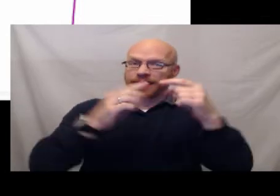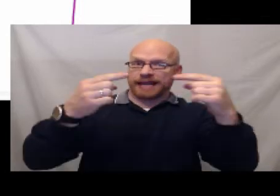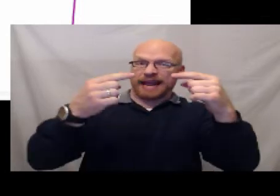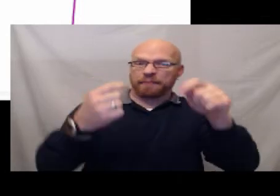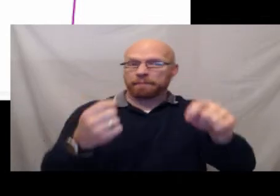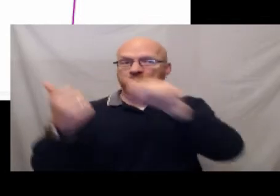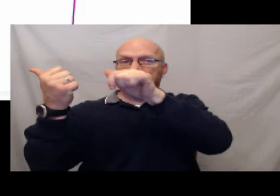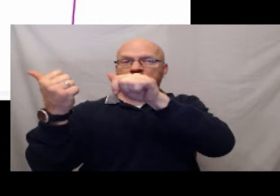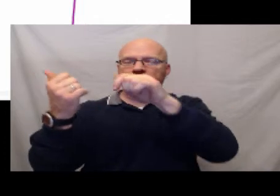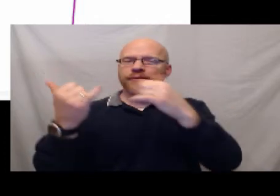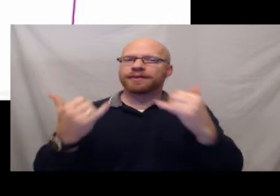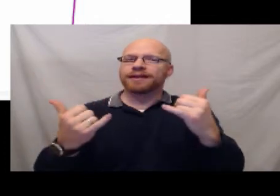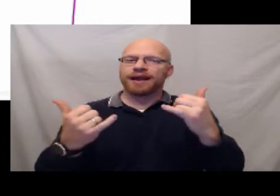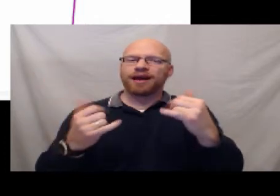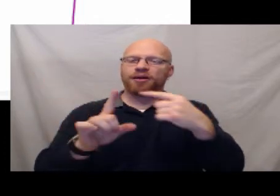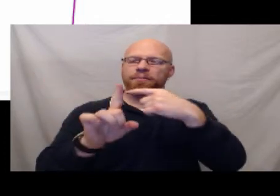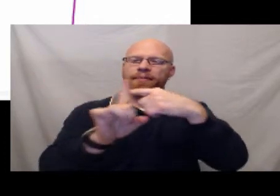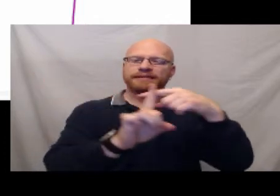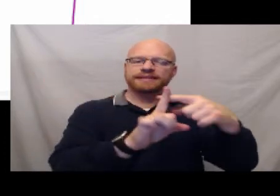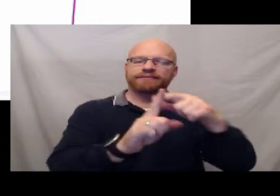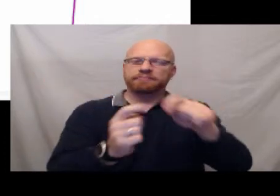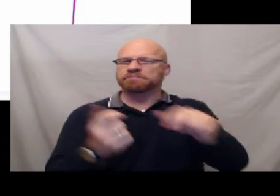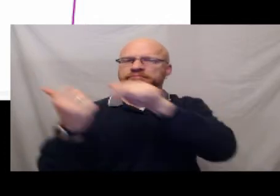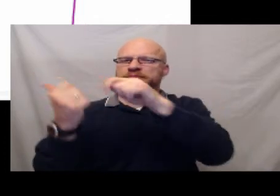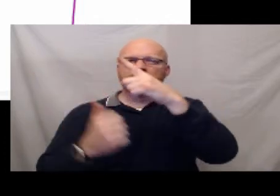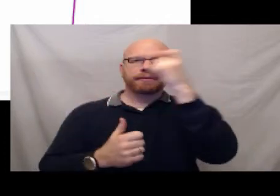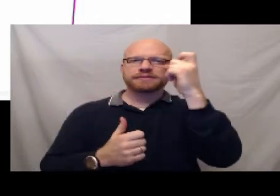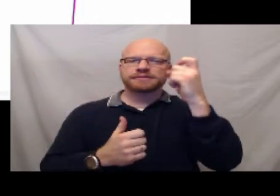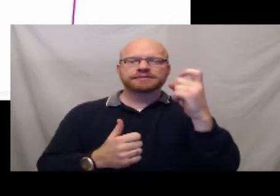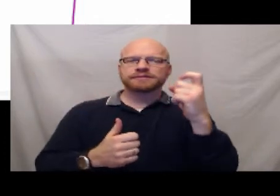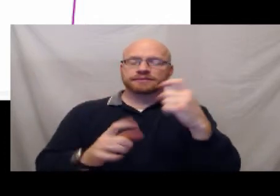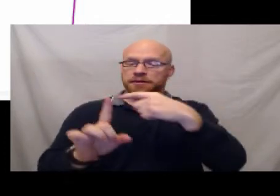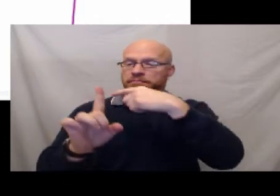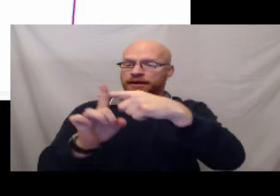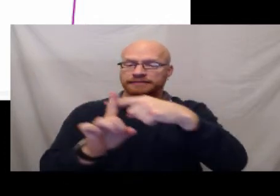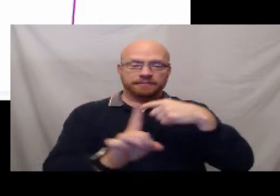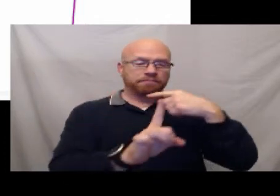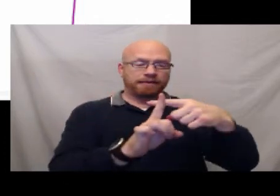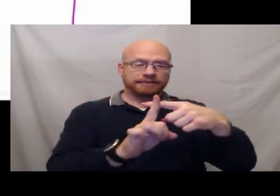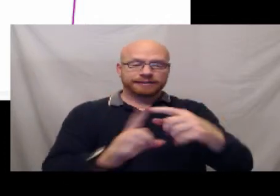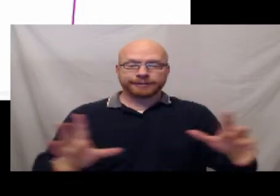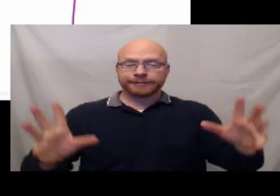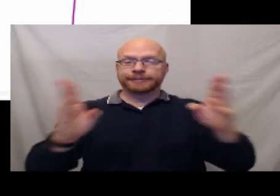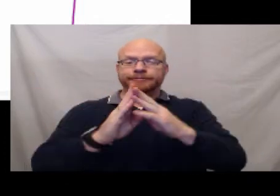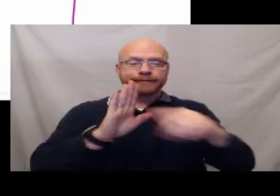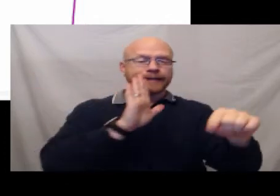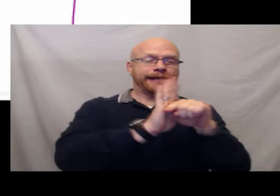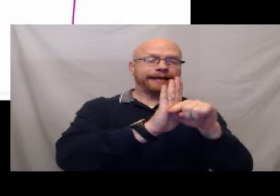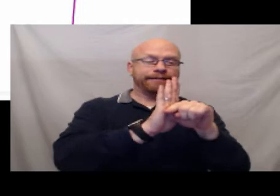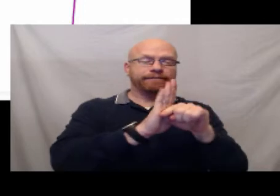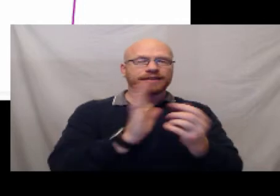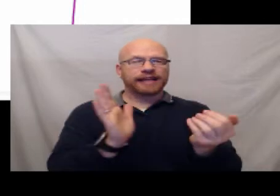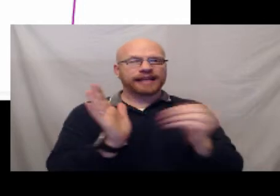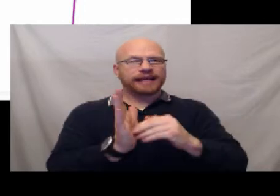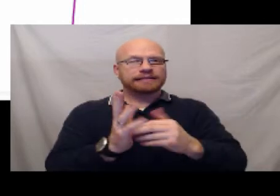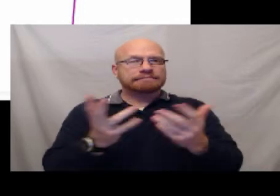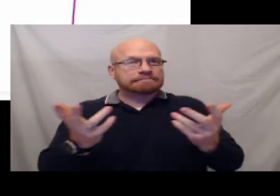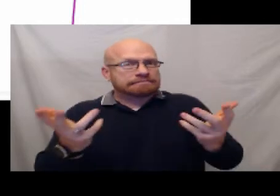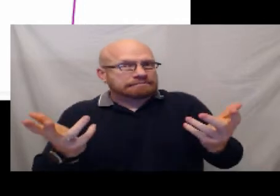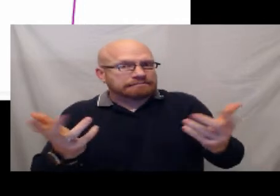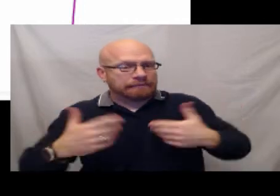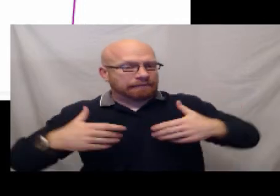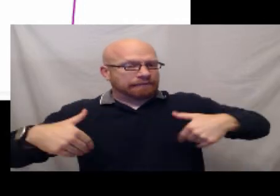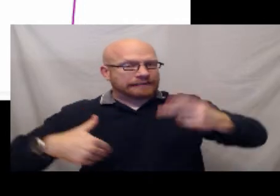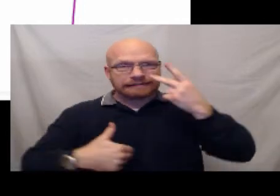Are just examples a minute ago where we got rid of the negative pairs? Now we're getting rid of the positive pairs because we can't